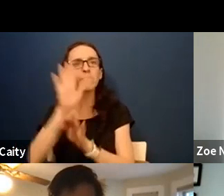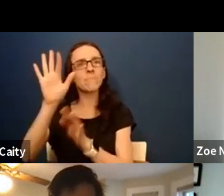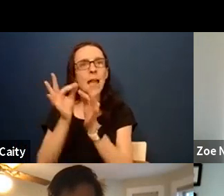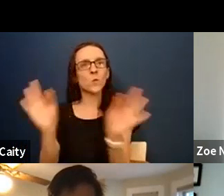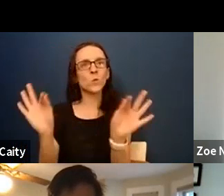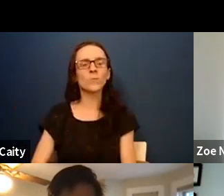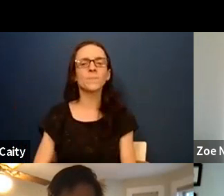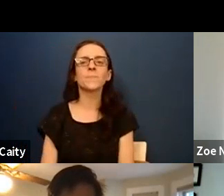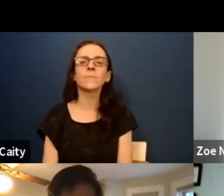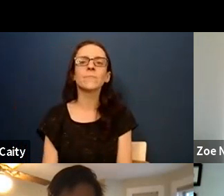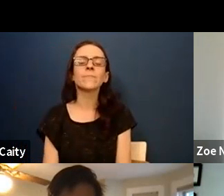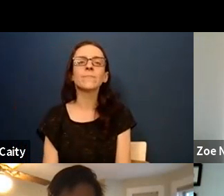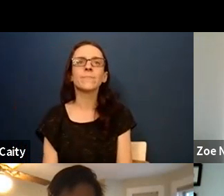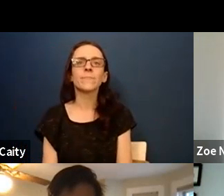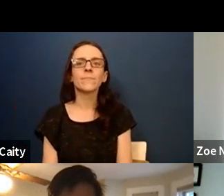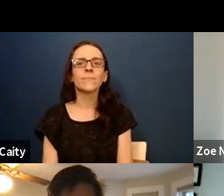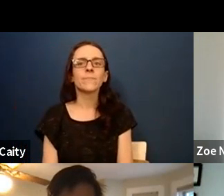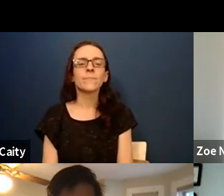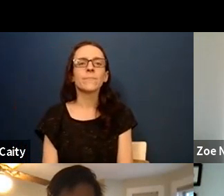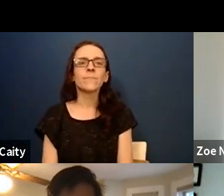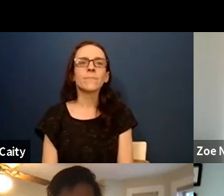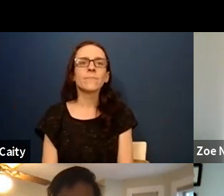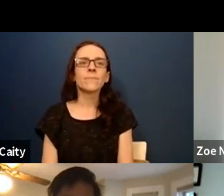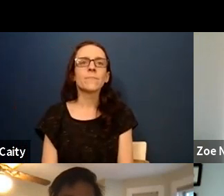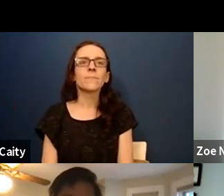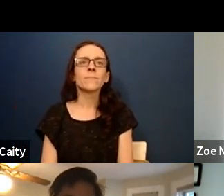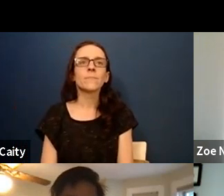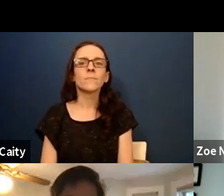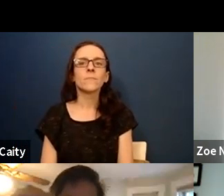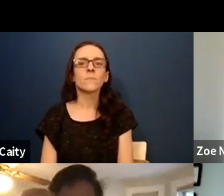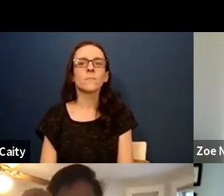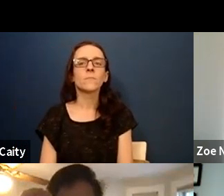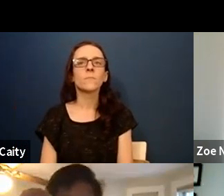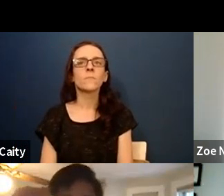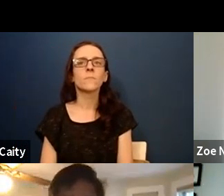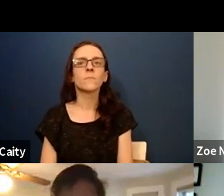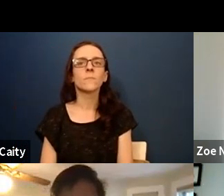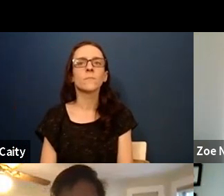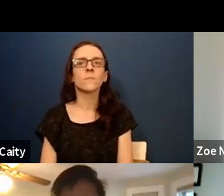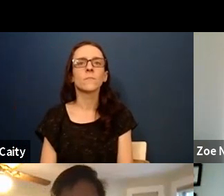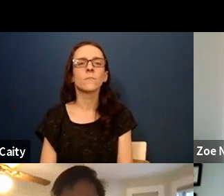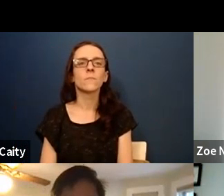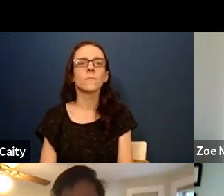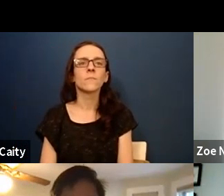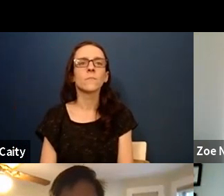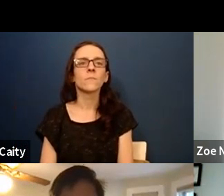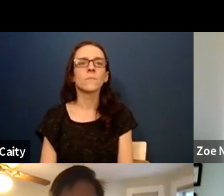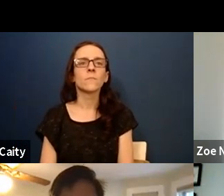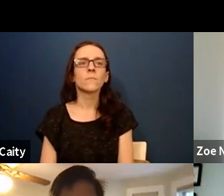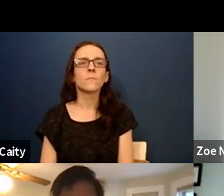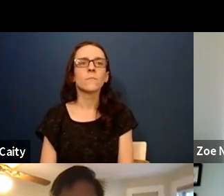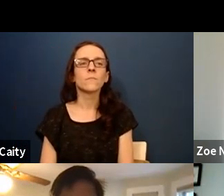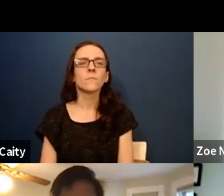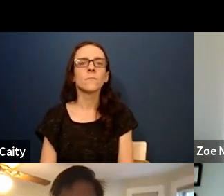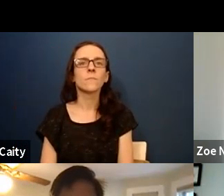meus intérprete de crioulo para que a reunião ali. Para ter acesso à interpretação simultânea, clica no ícone de globo na parte inferior do ecrã